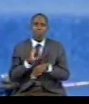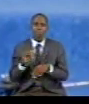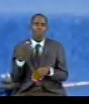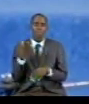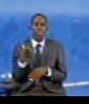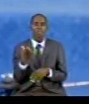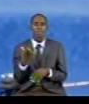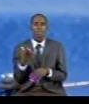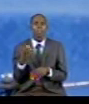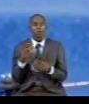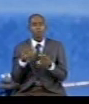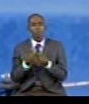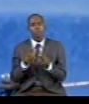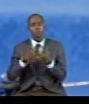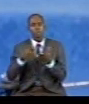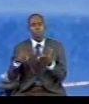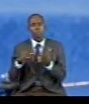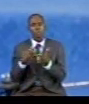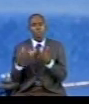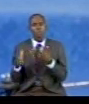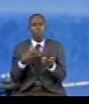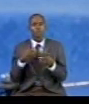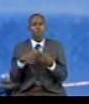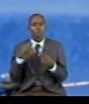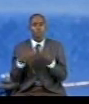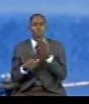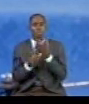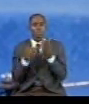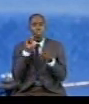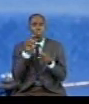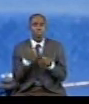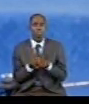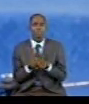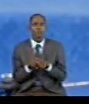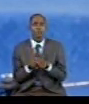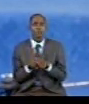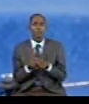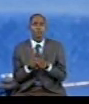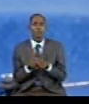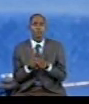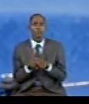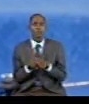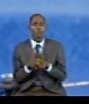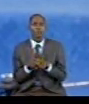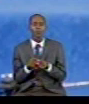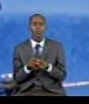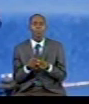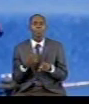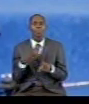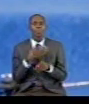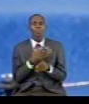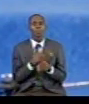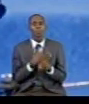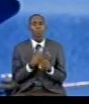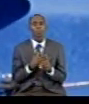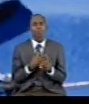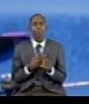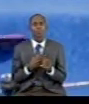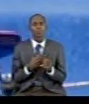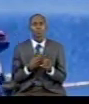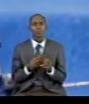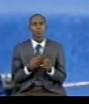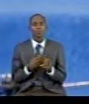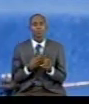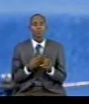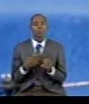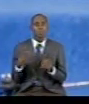senior sister. Sometimes I would tell her that I went to shout. She will encourage me to endure. We pray